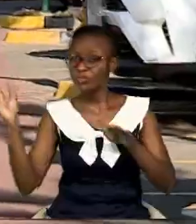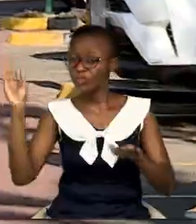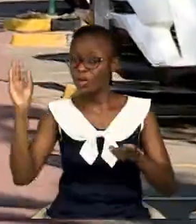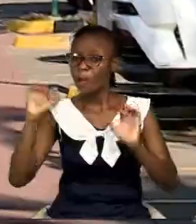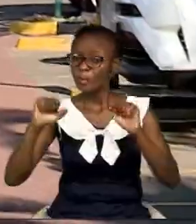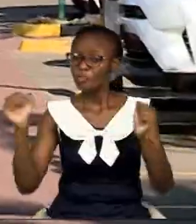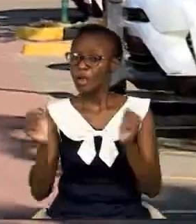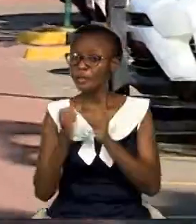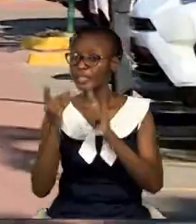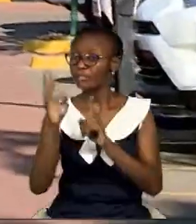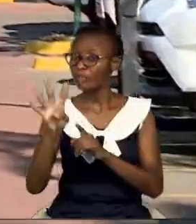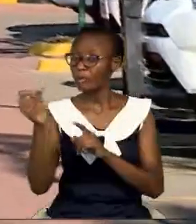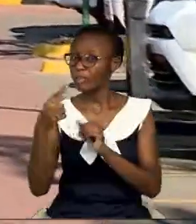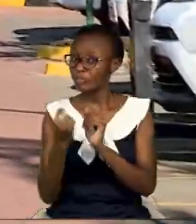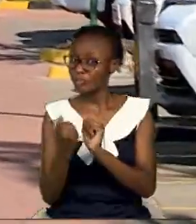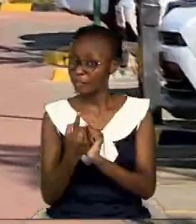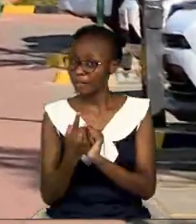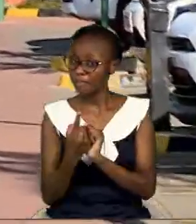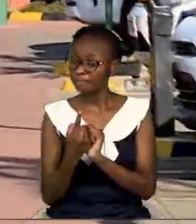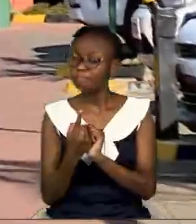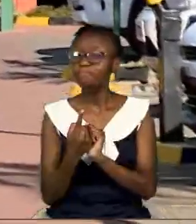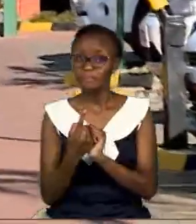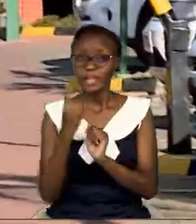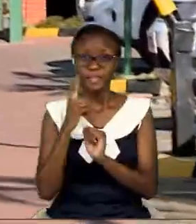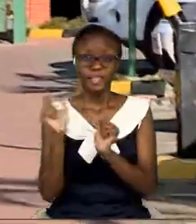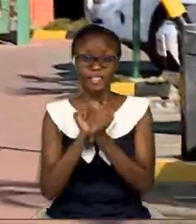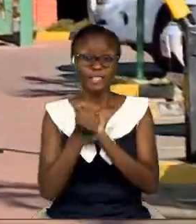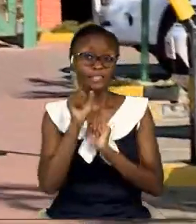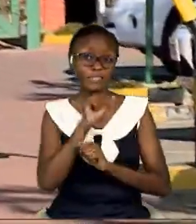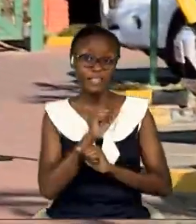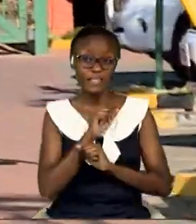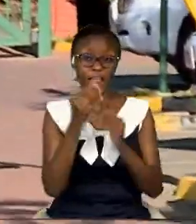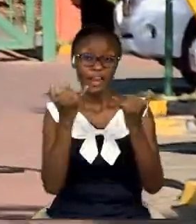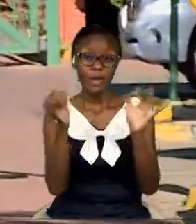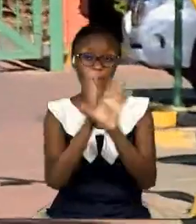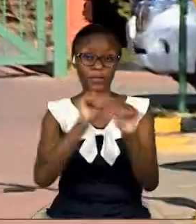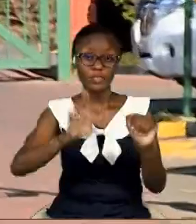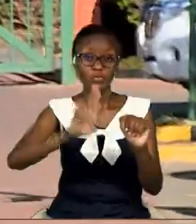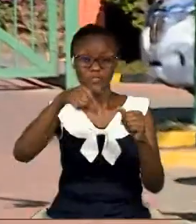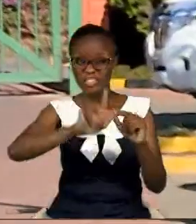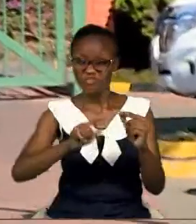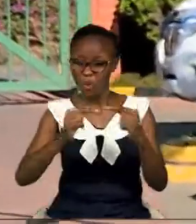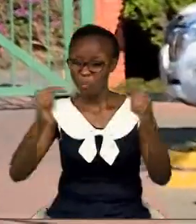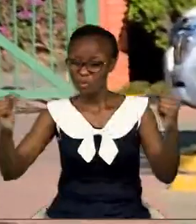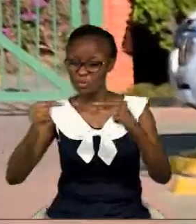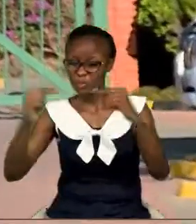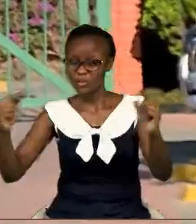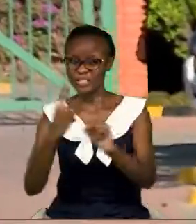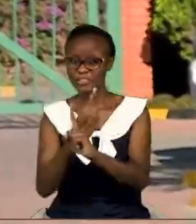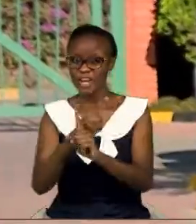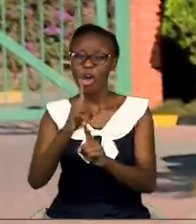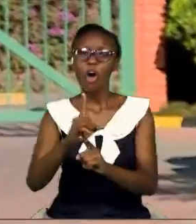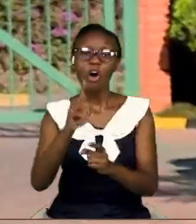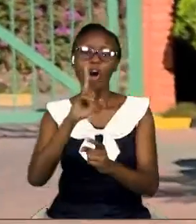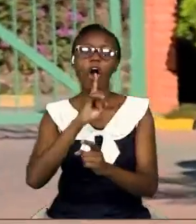what can only be described as a certain turn of events, President Uhuru Kenyatta, who has gone against multiple court orders in his tenure as president,